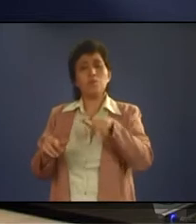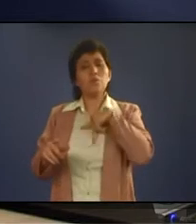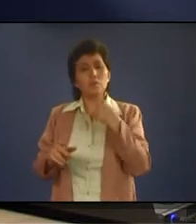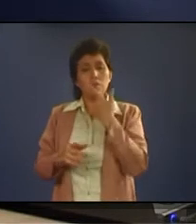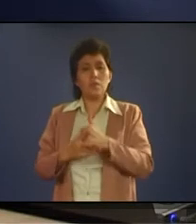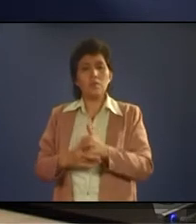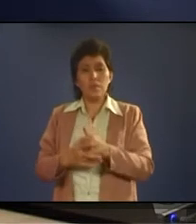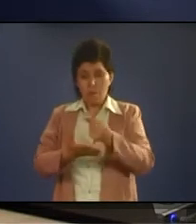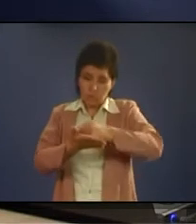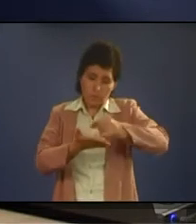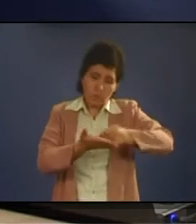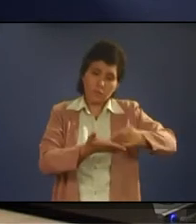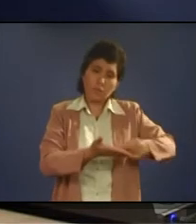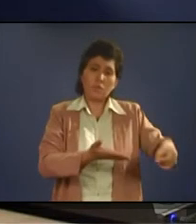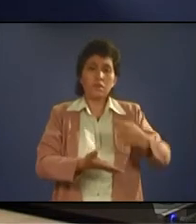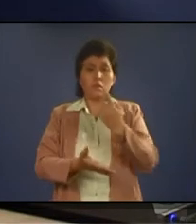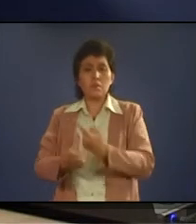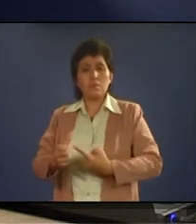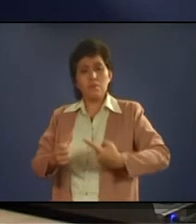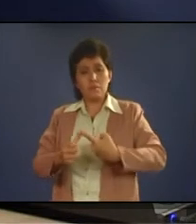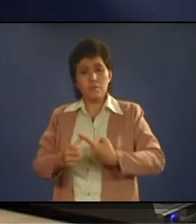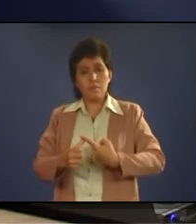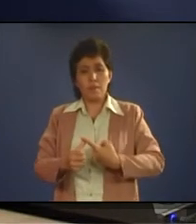write down the first one.